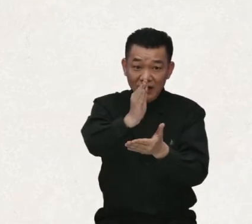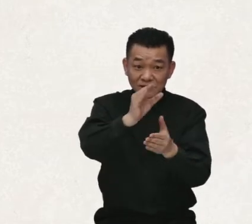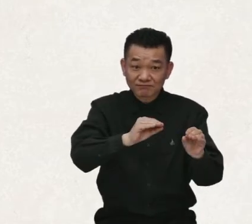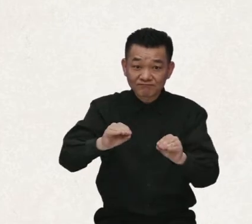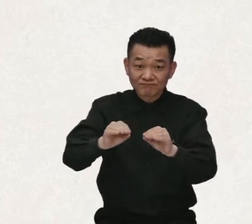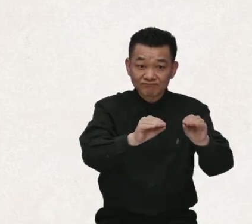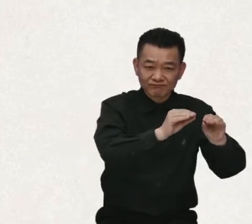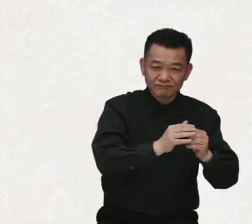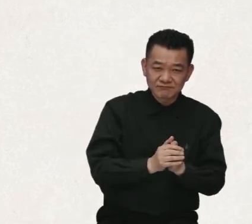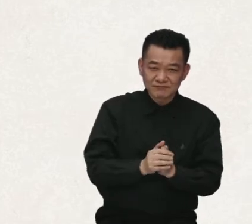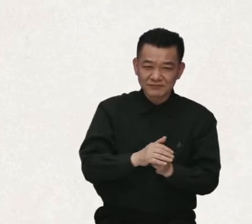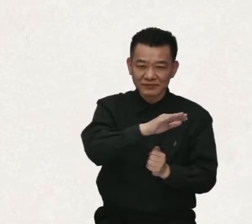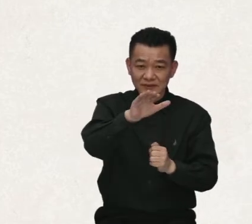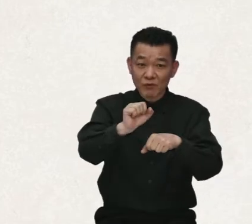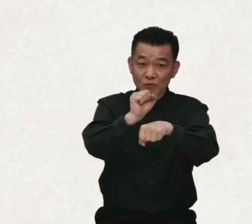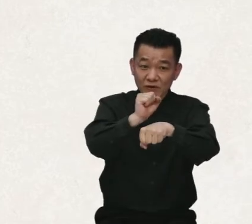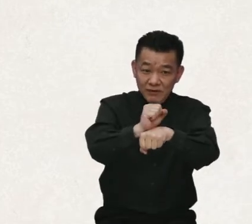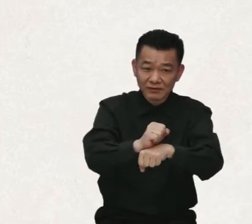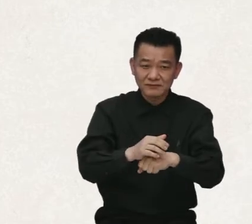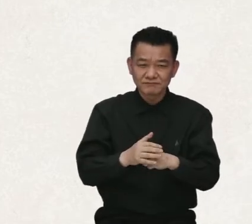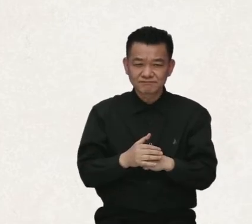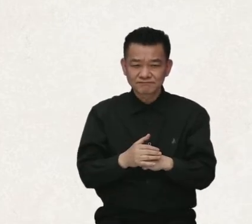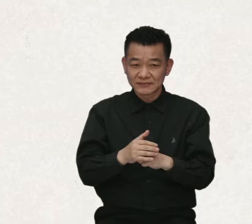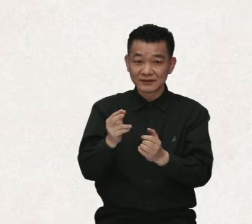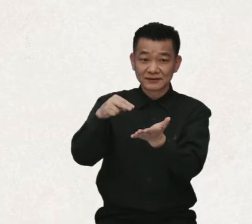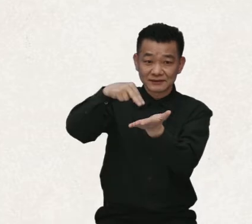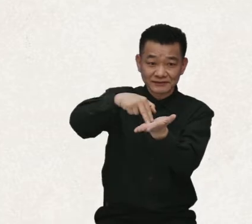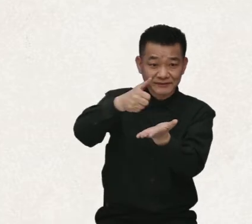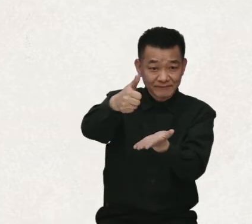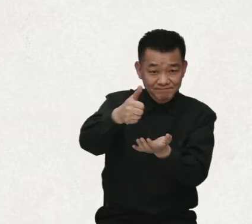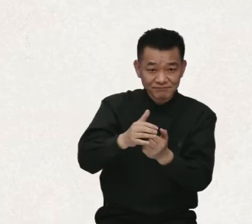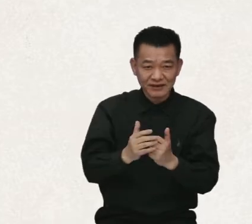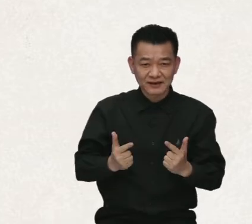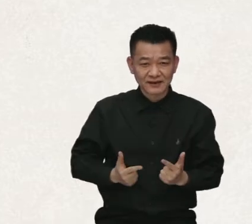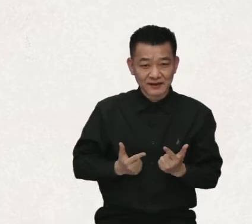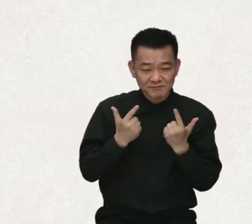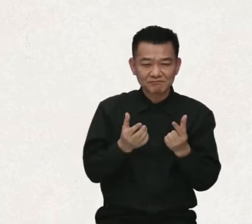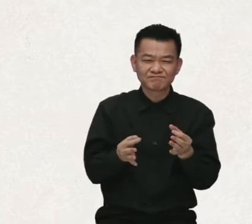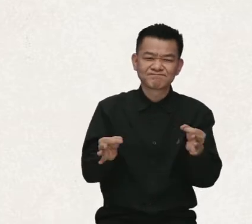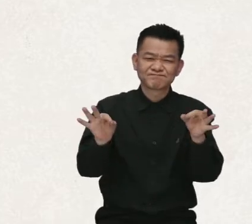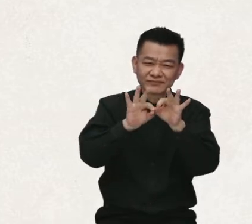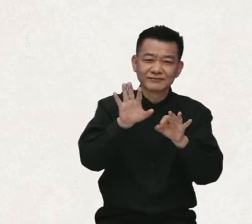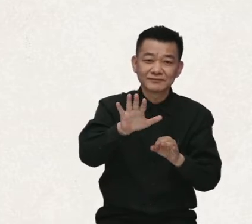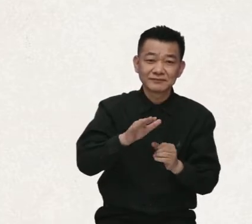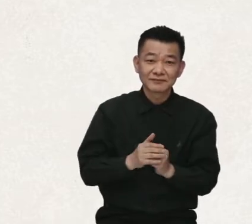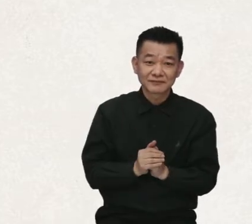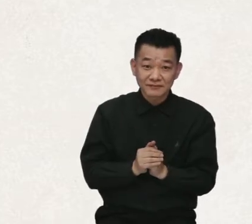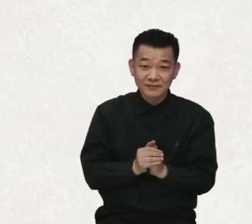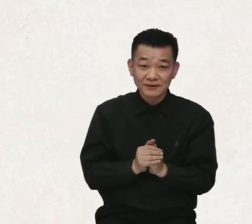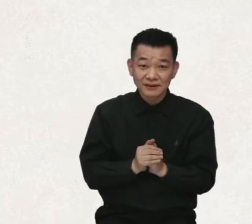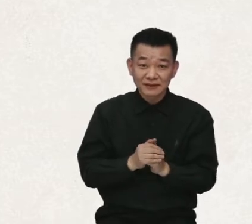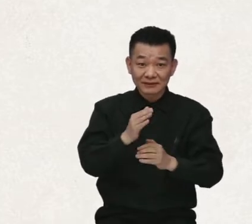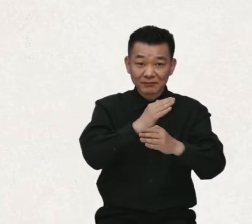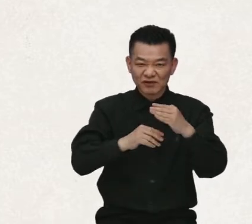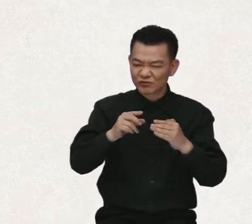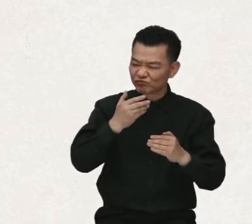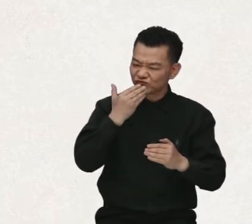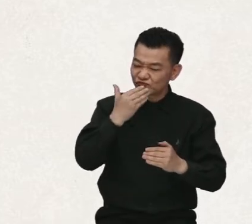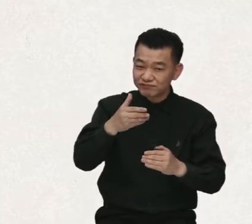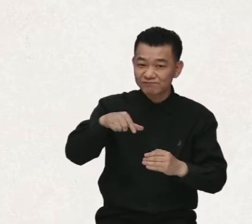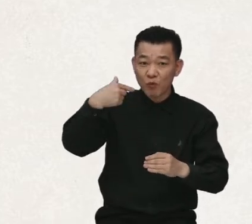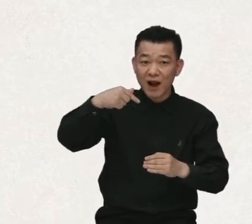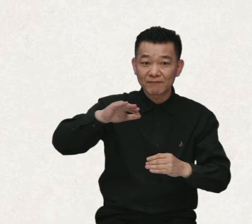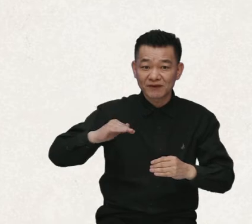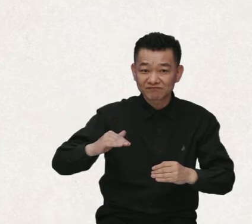is an important factor to enjoy daily life, select job, and live everyday life, the quality measures must be taken